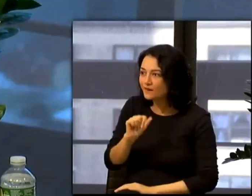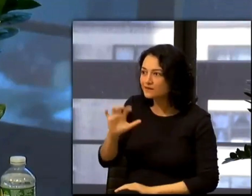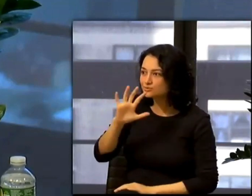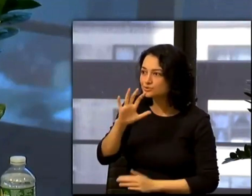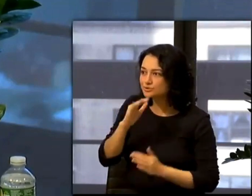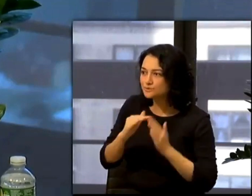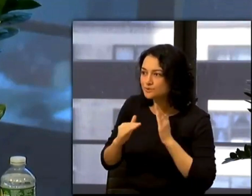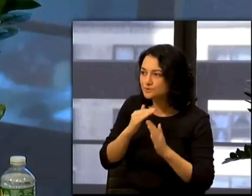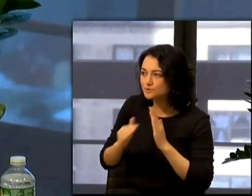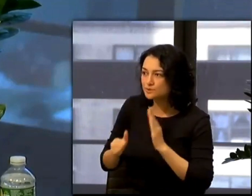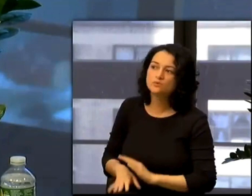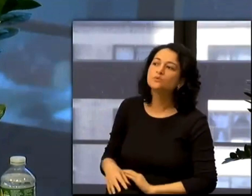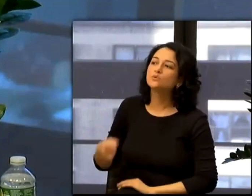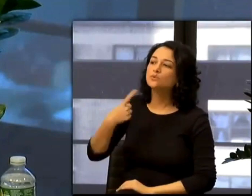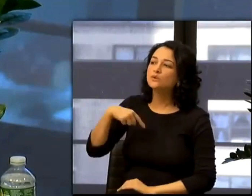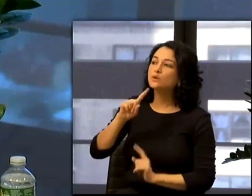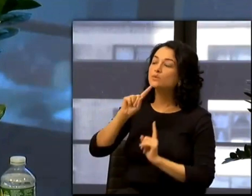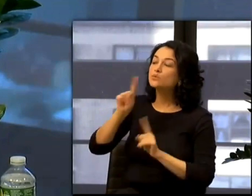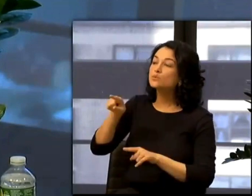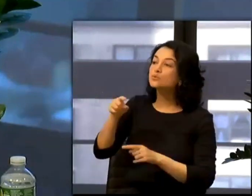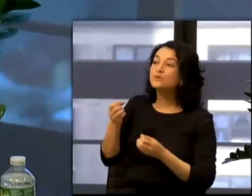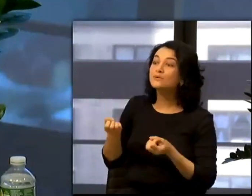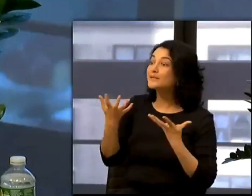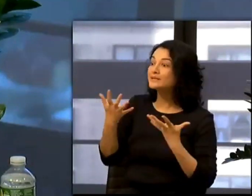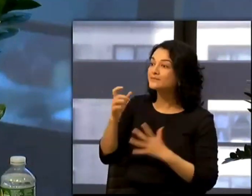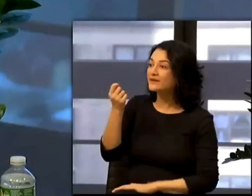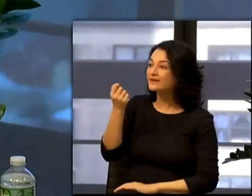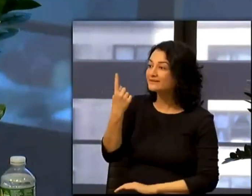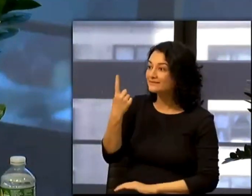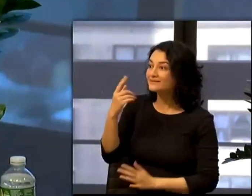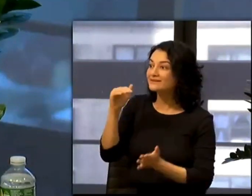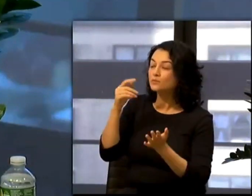hate incidents in the first 20 months of the public health emergency.